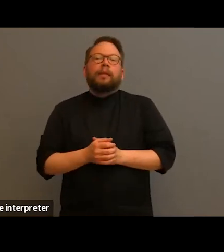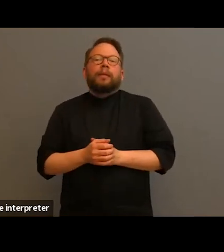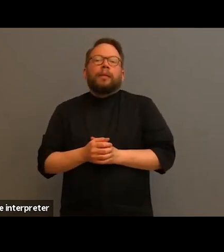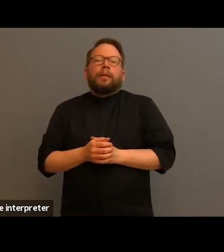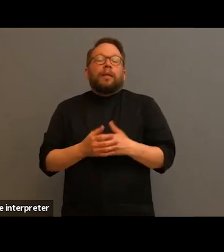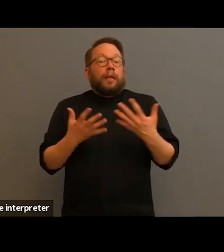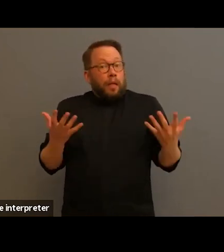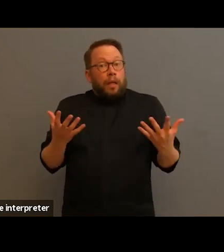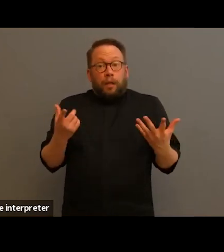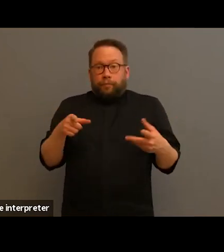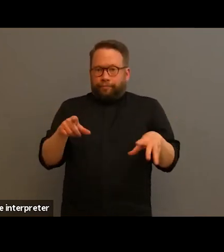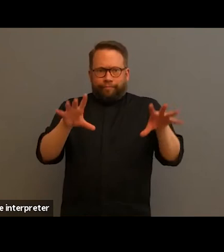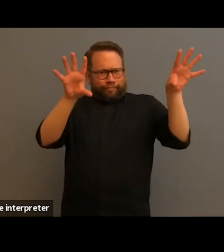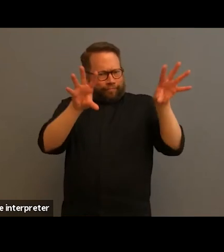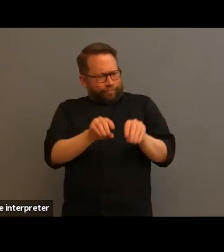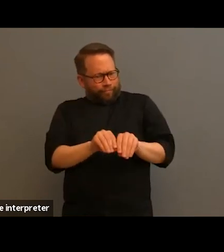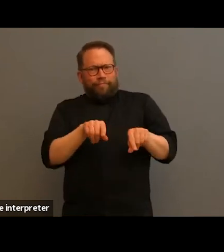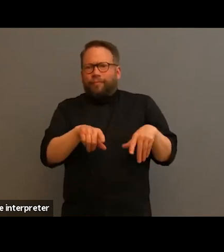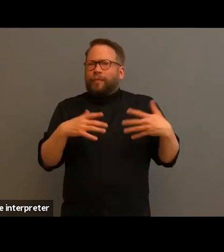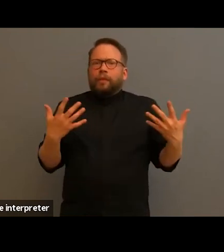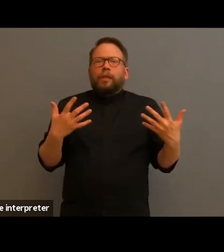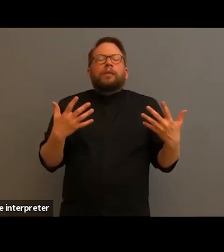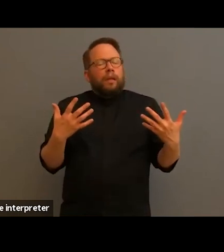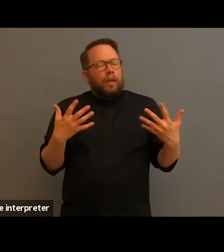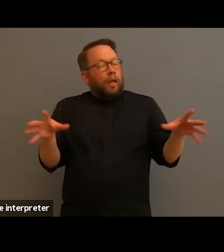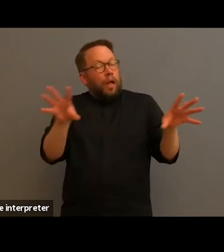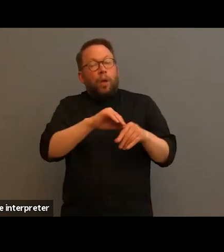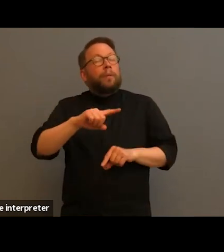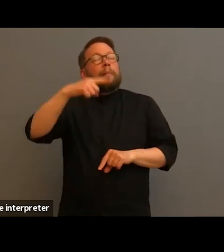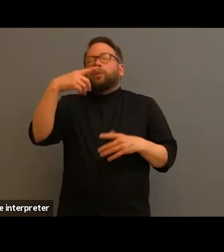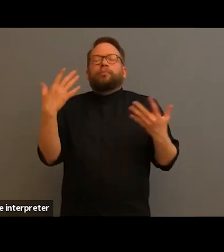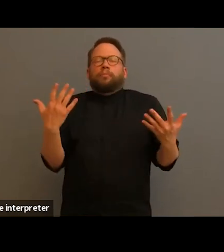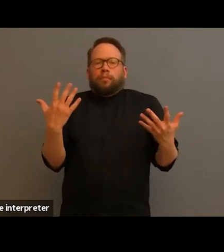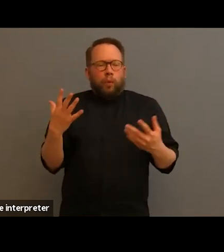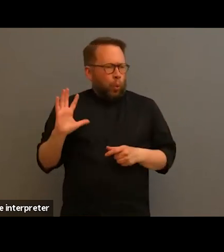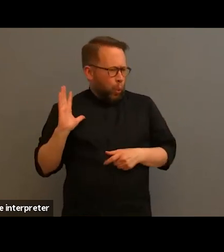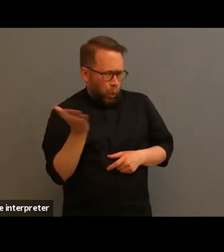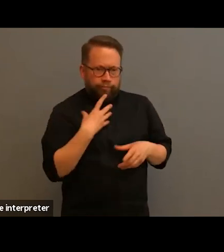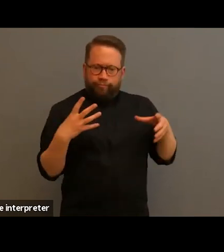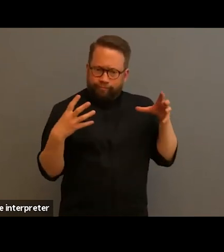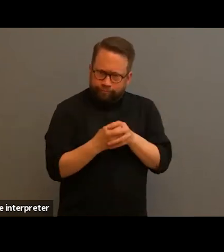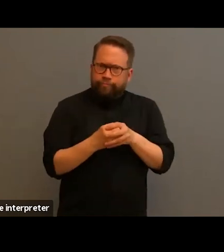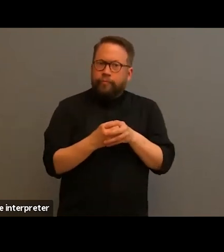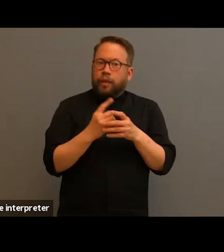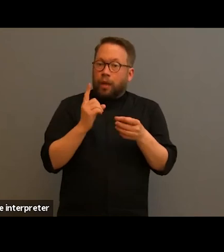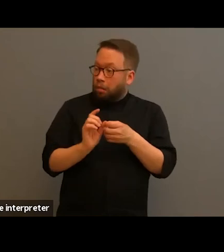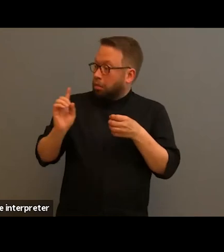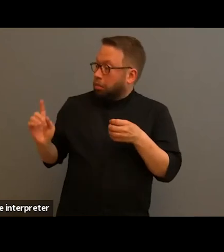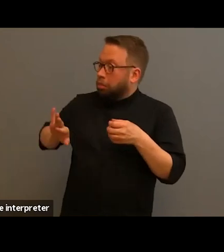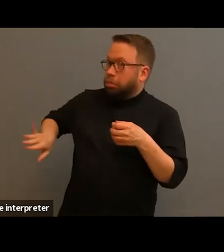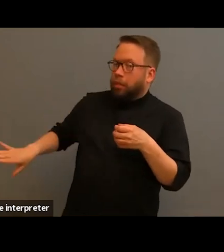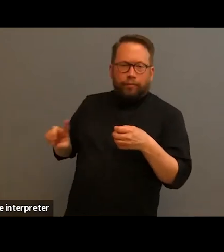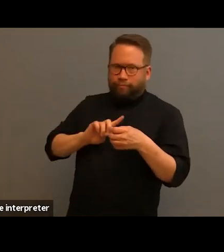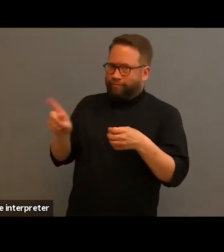us. This is addressed by the project design, where we, the Norwegian Association of the Blind and Partially Sighted,